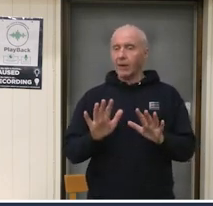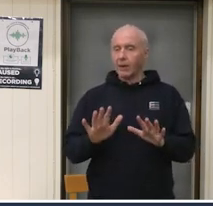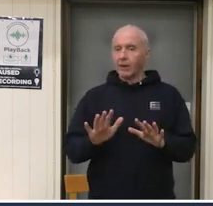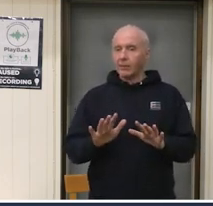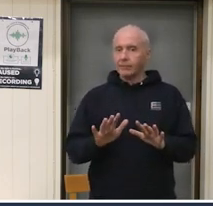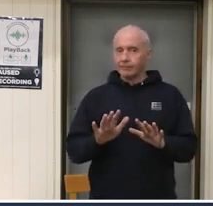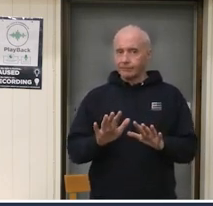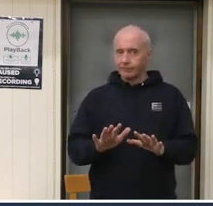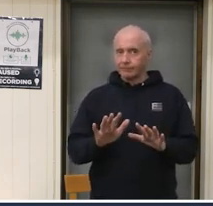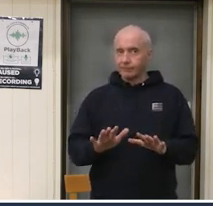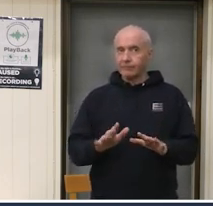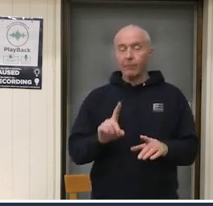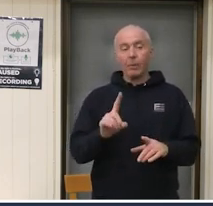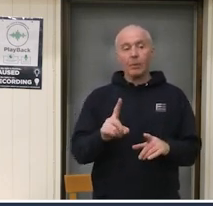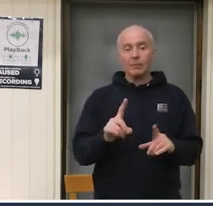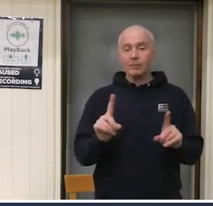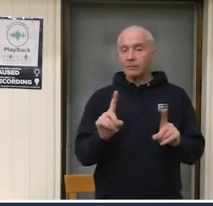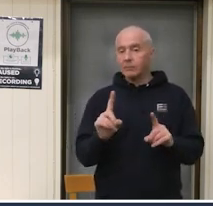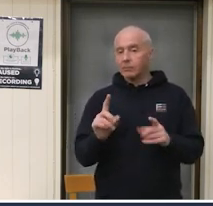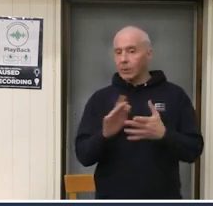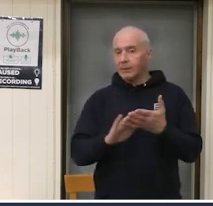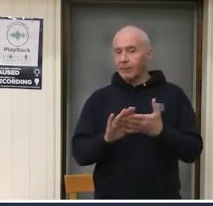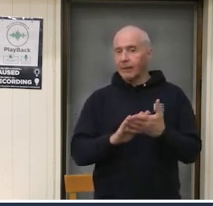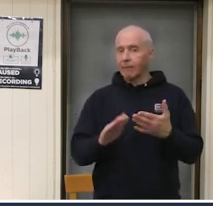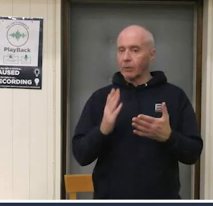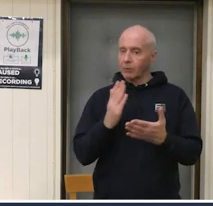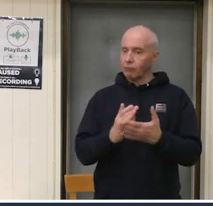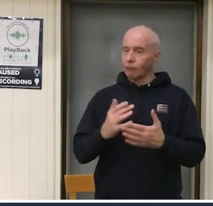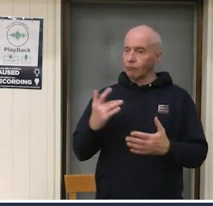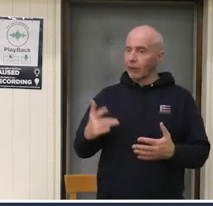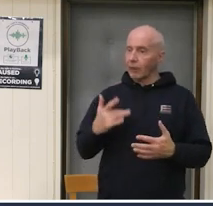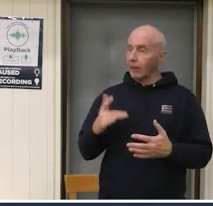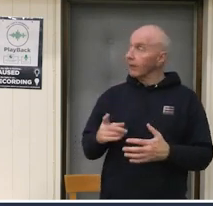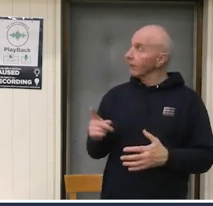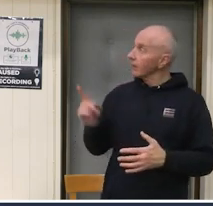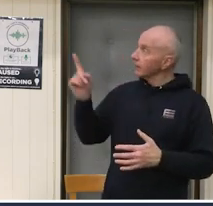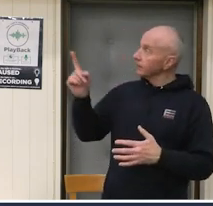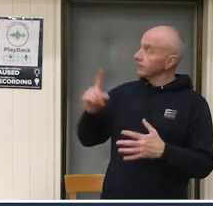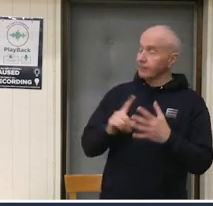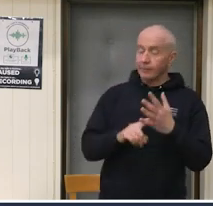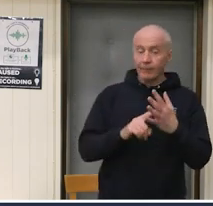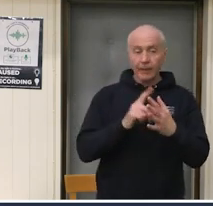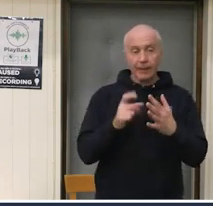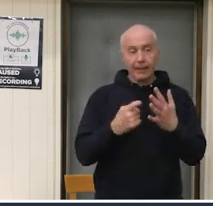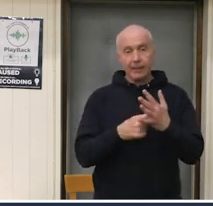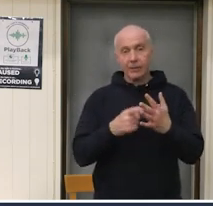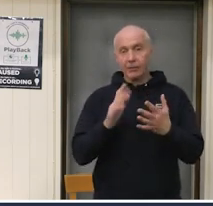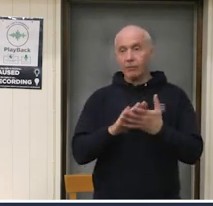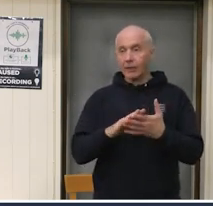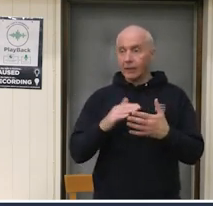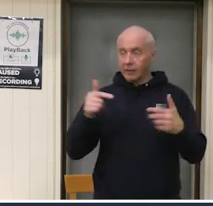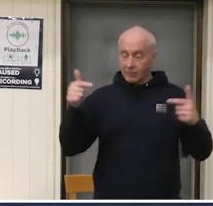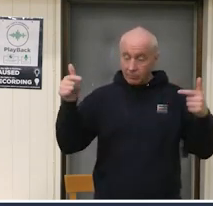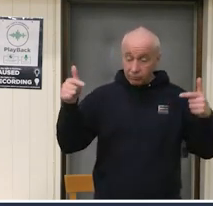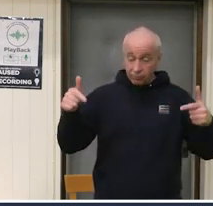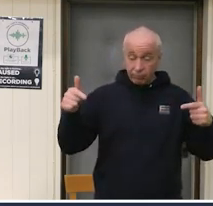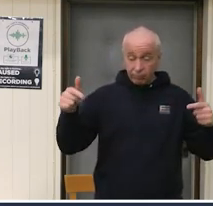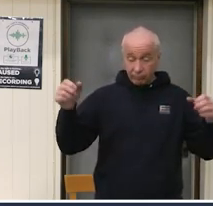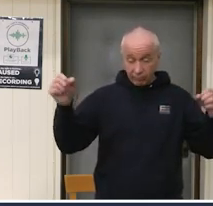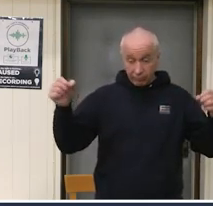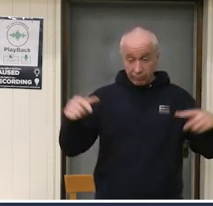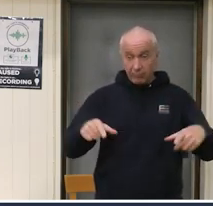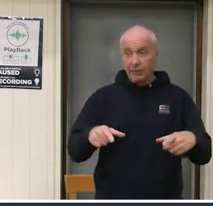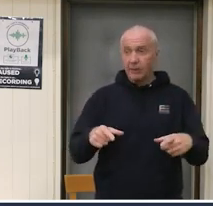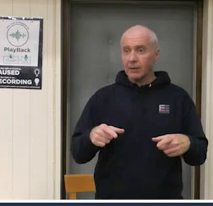What does this actually mean in reality? Well, lasers, these particular lasers, they're big glass laser systems, neodymium glass. They're